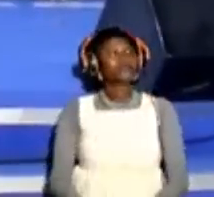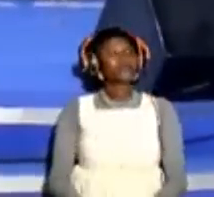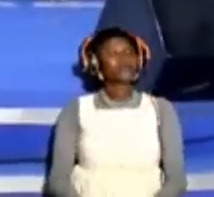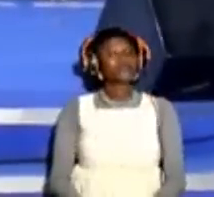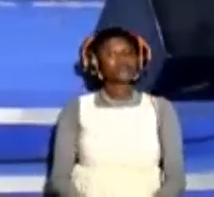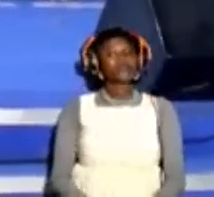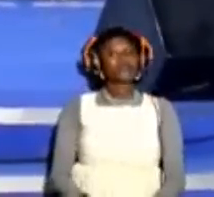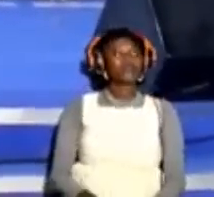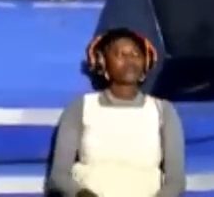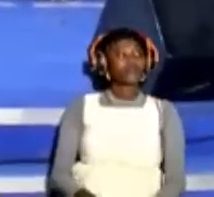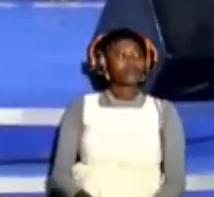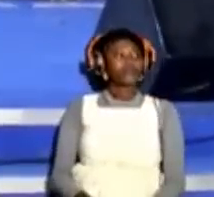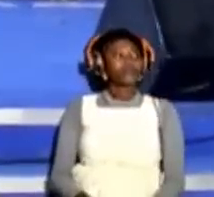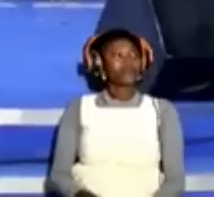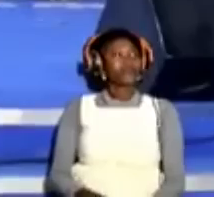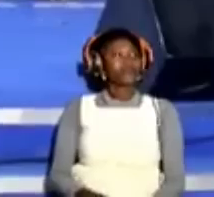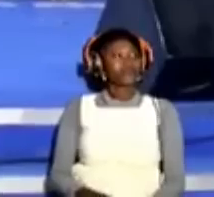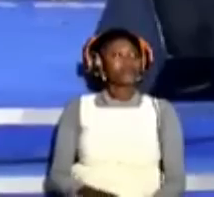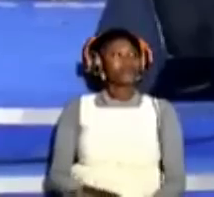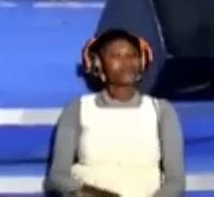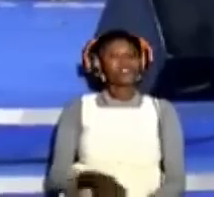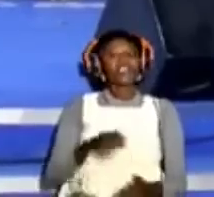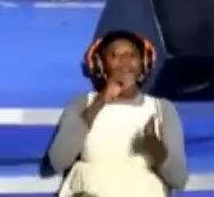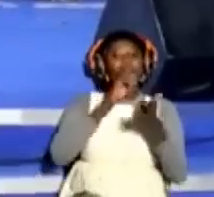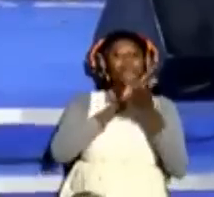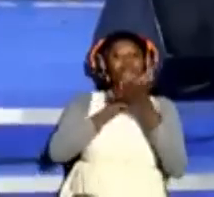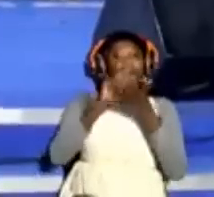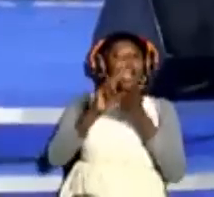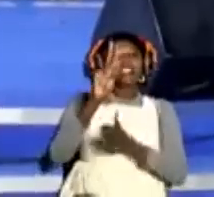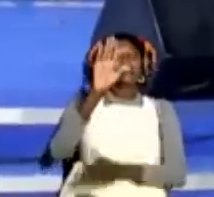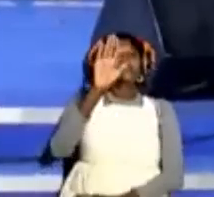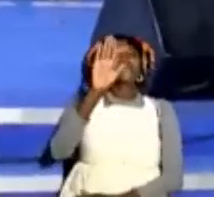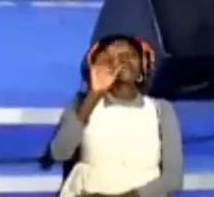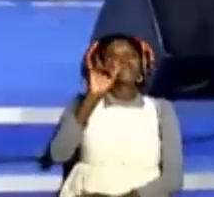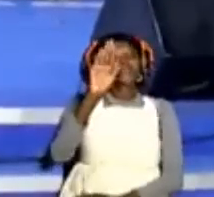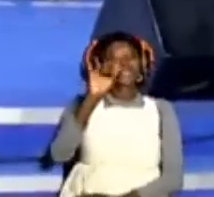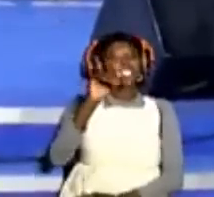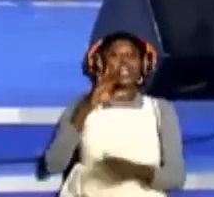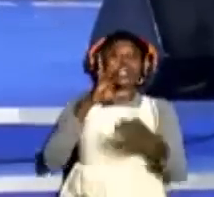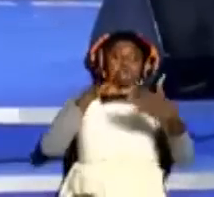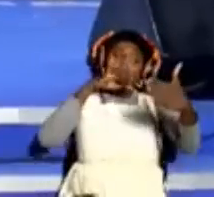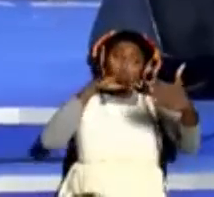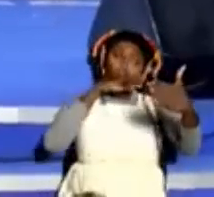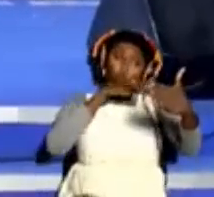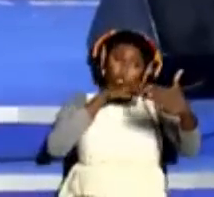from here. Verse 15, amplified version says, study